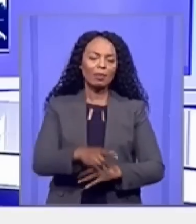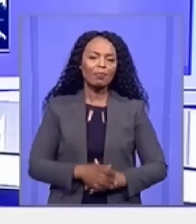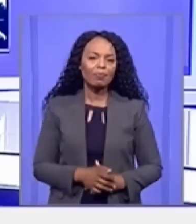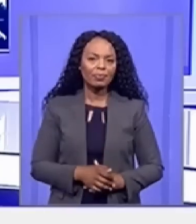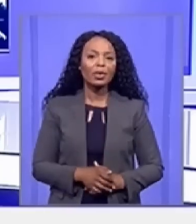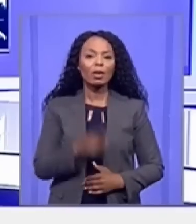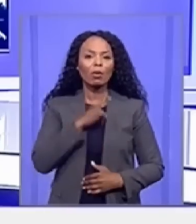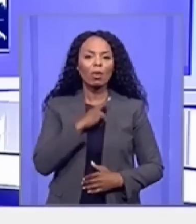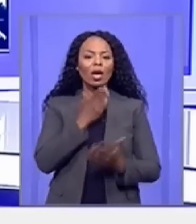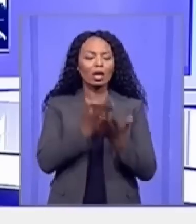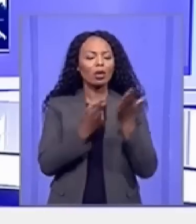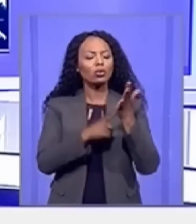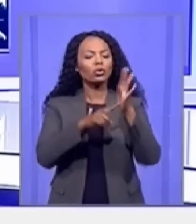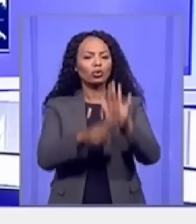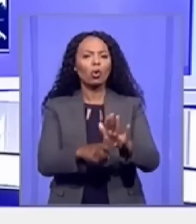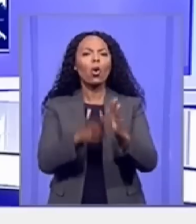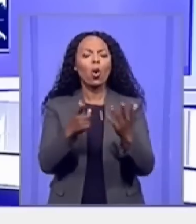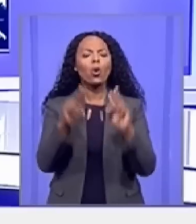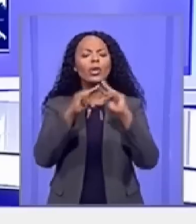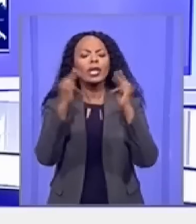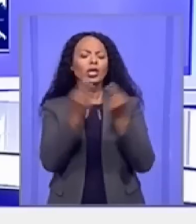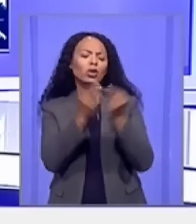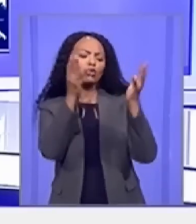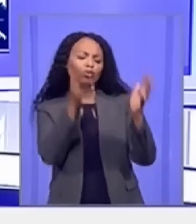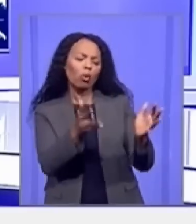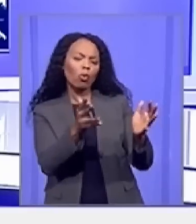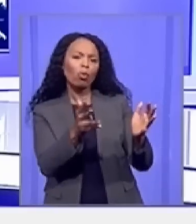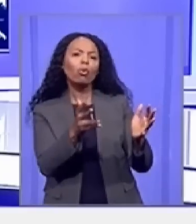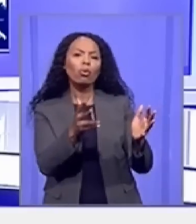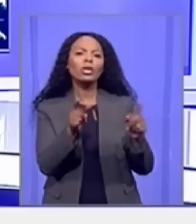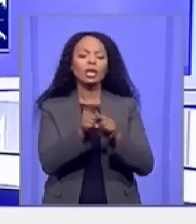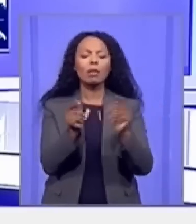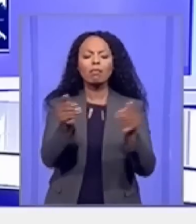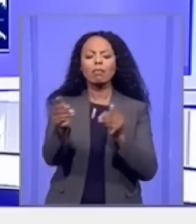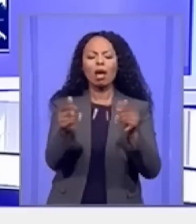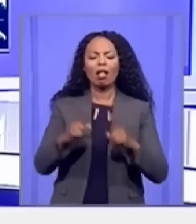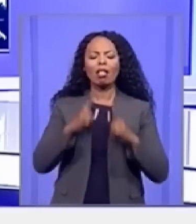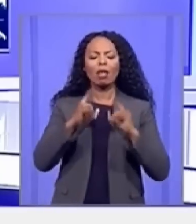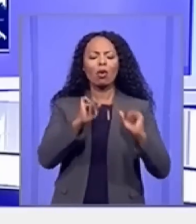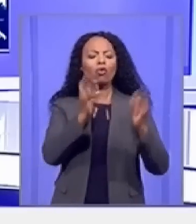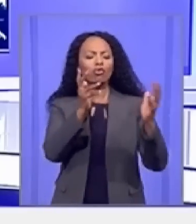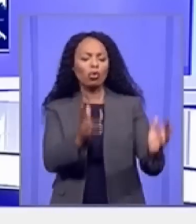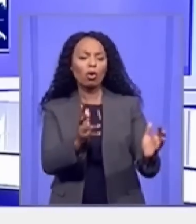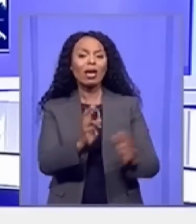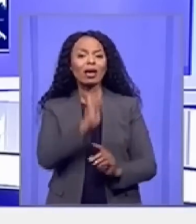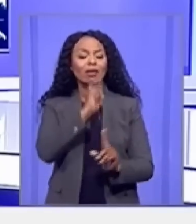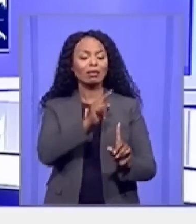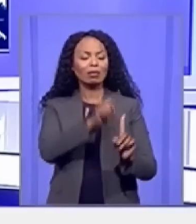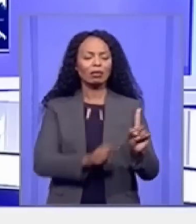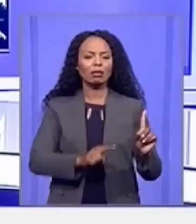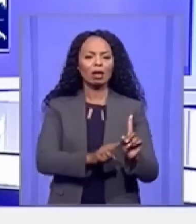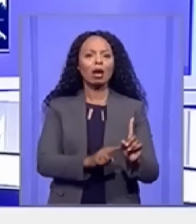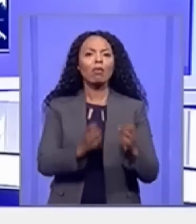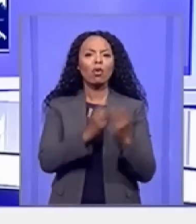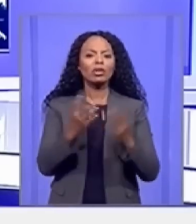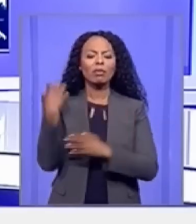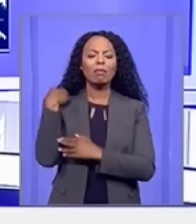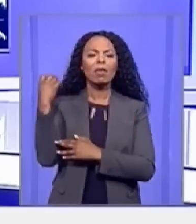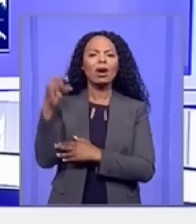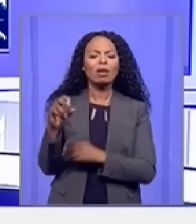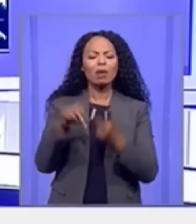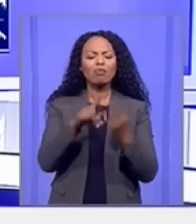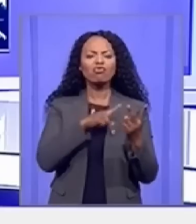botjhaba ba bona kapa tsela ya bona ya tsamaiso morena o na le matona a hae a ena